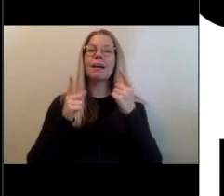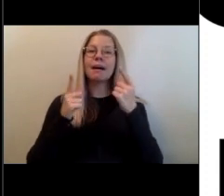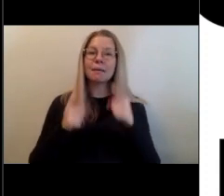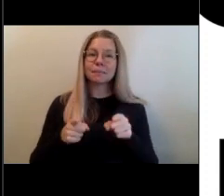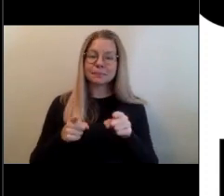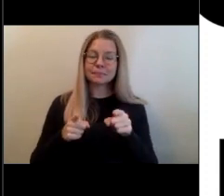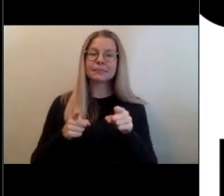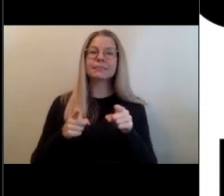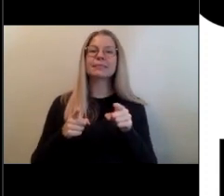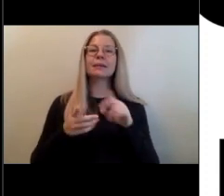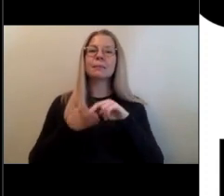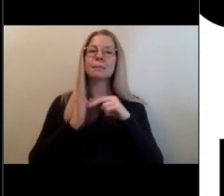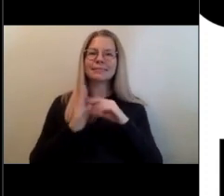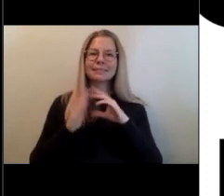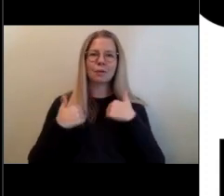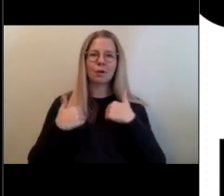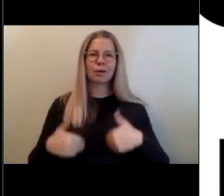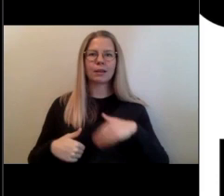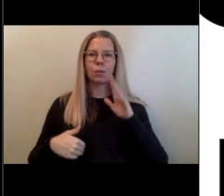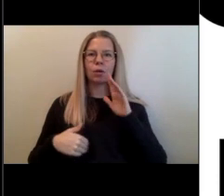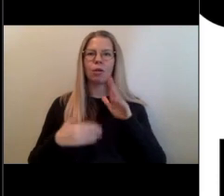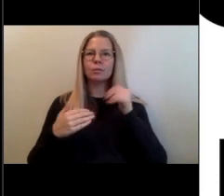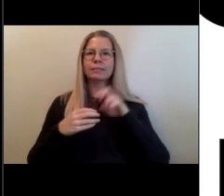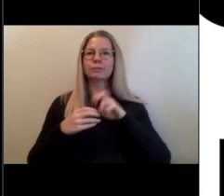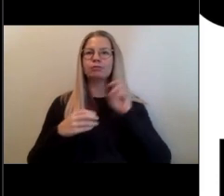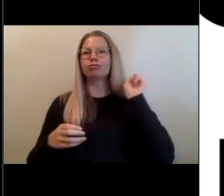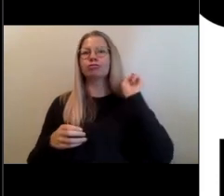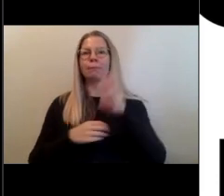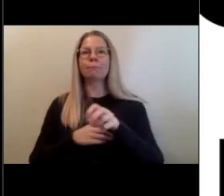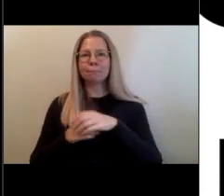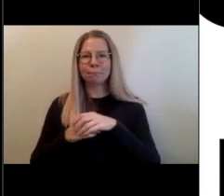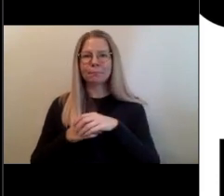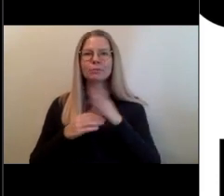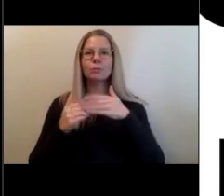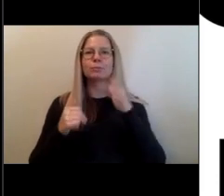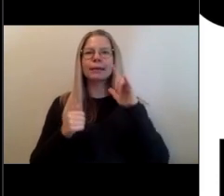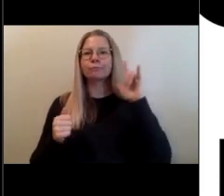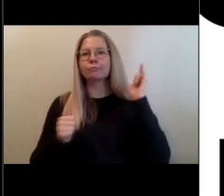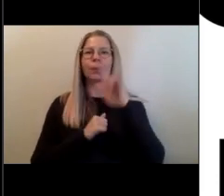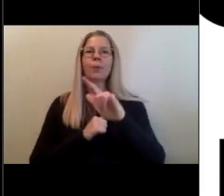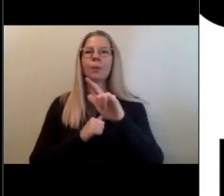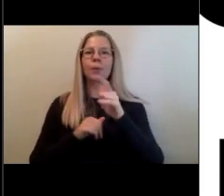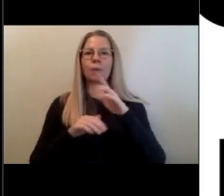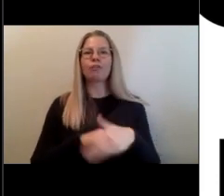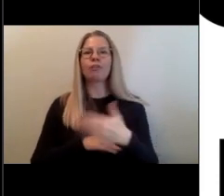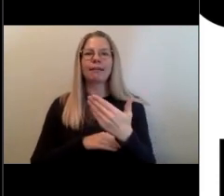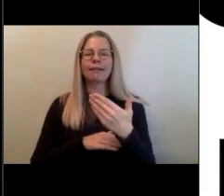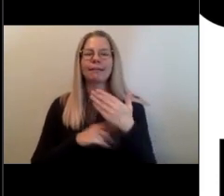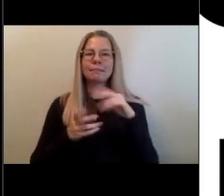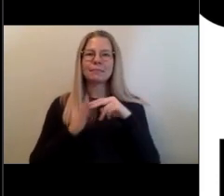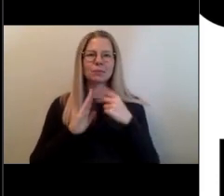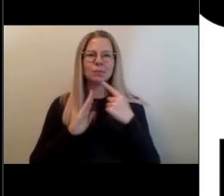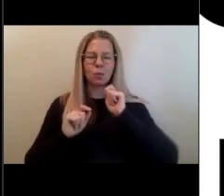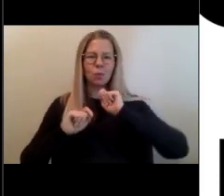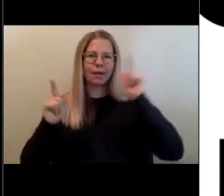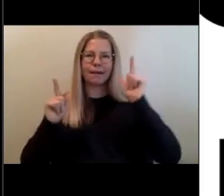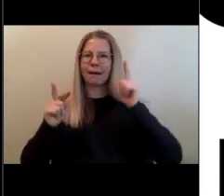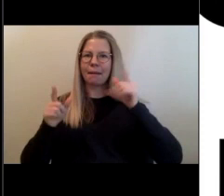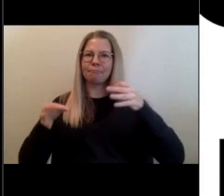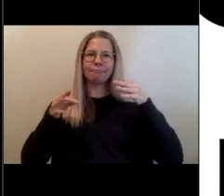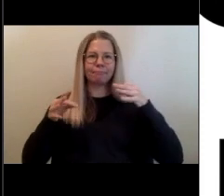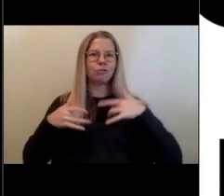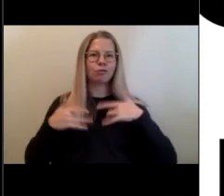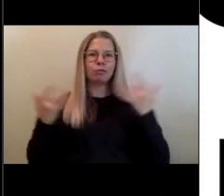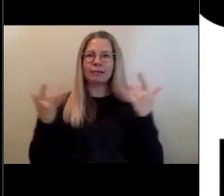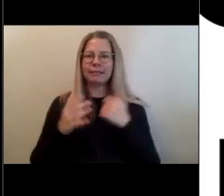of it this way, as it's like jet travel overnight while we're sleeping. And so it causes us to wake up at an earlier time